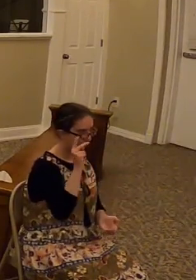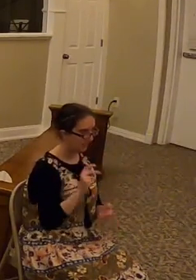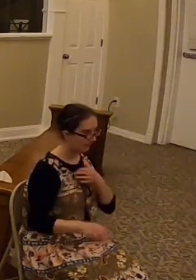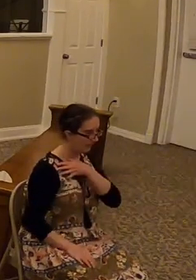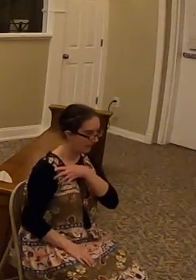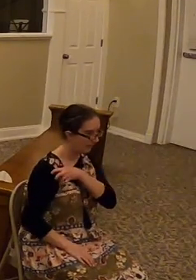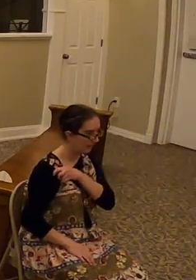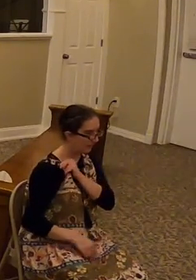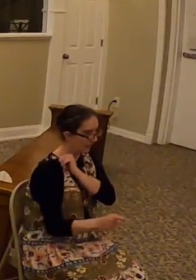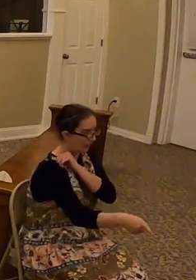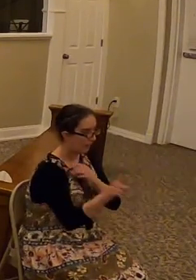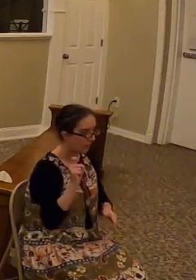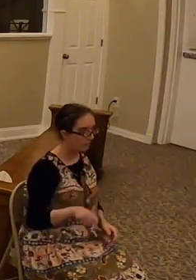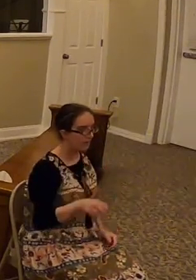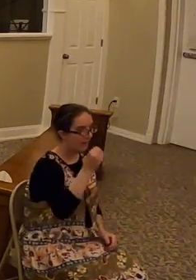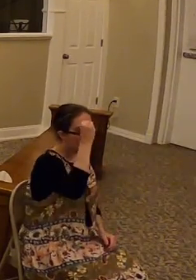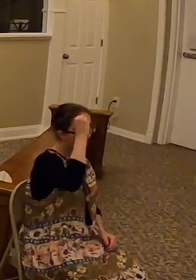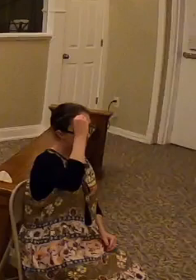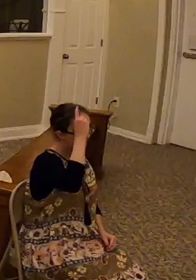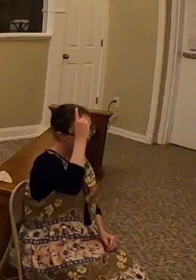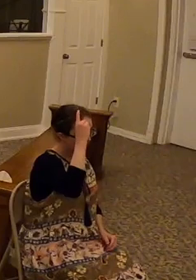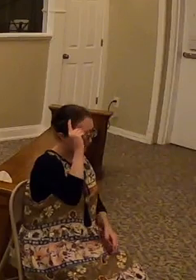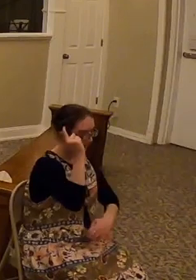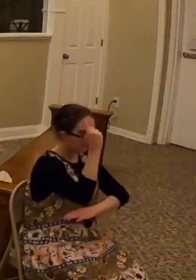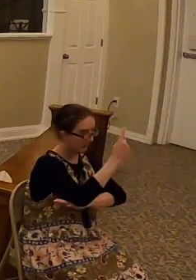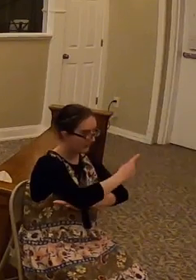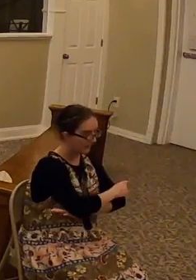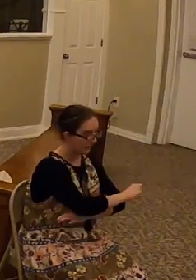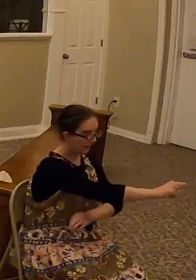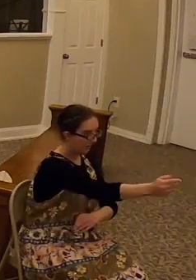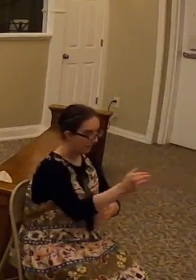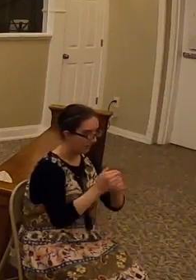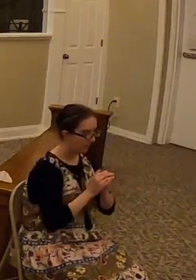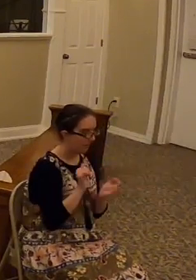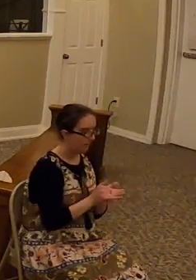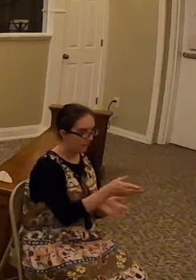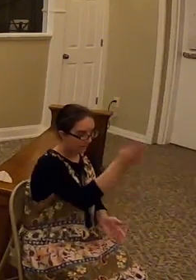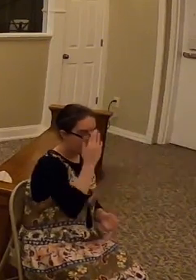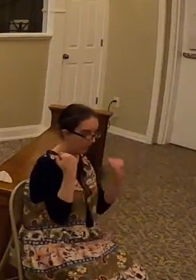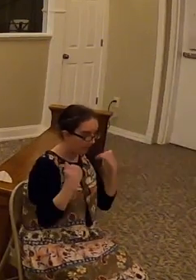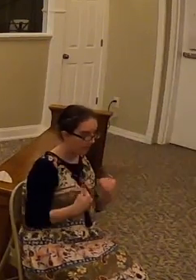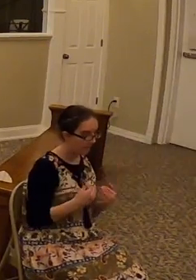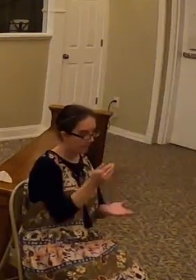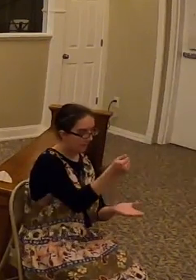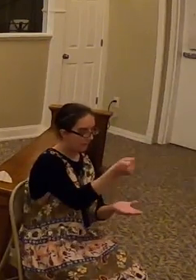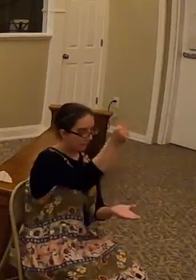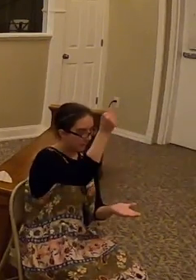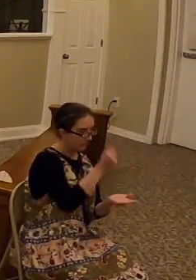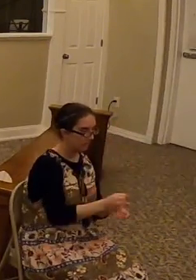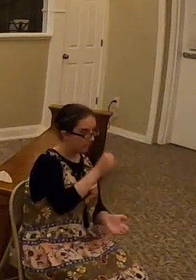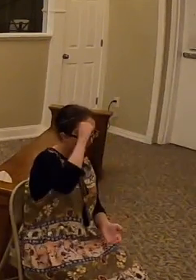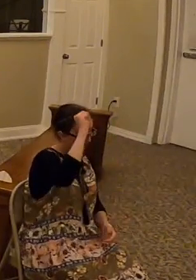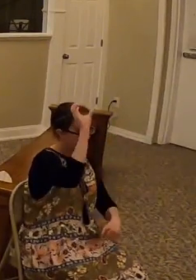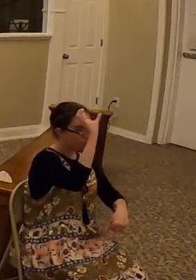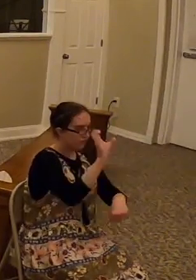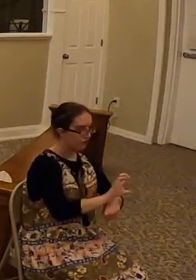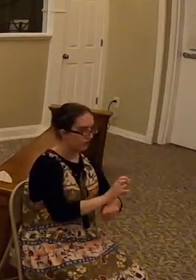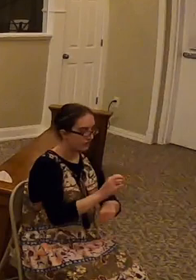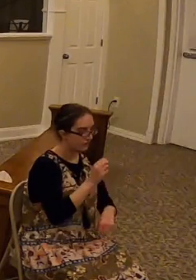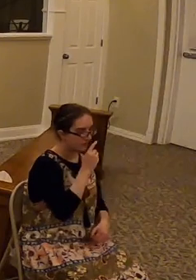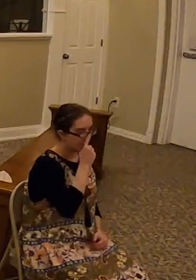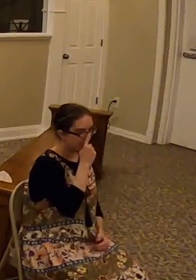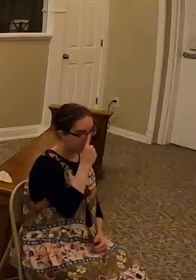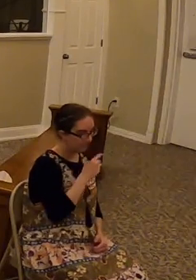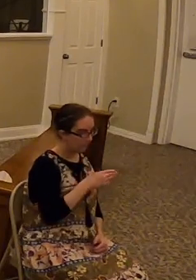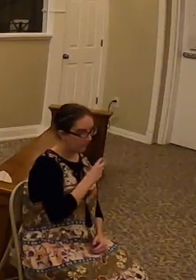Amen. But you need to understand today, amen, that God has established his church.